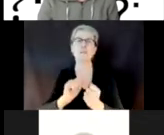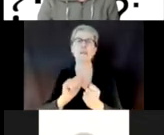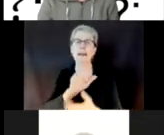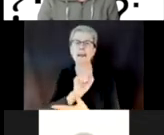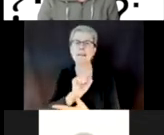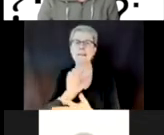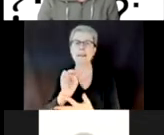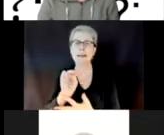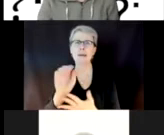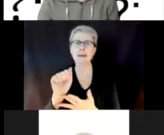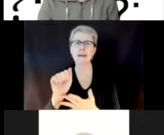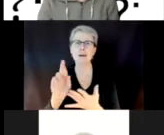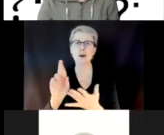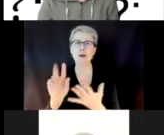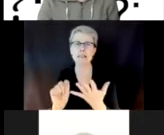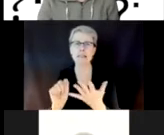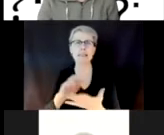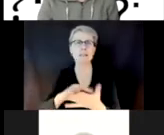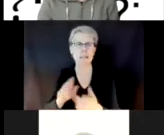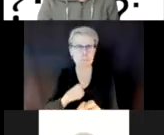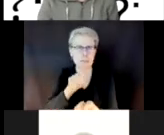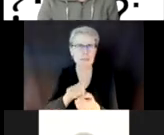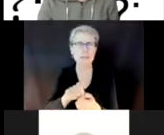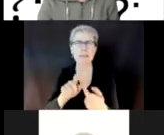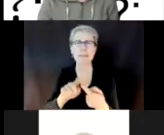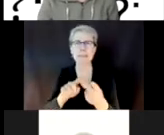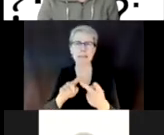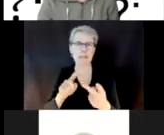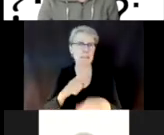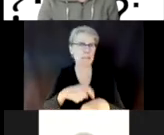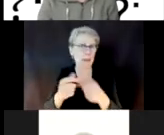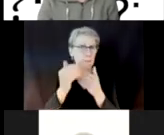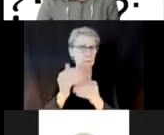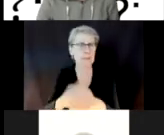measurable, actionable, realistic, and timely, or some permutation of that.